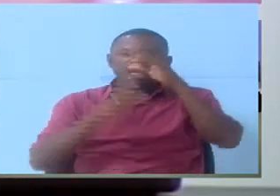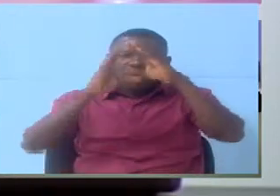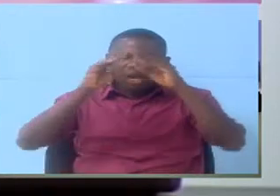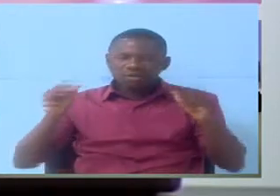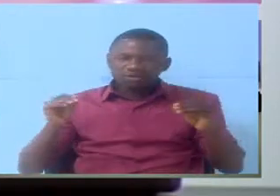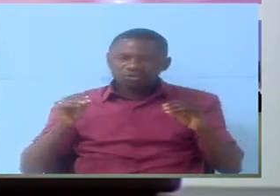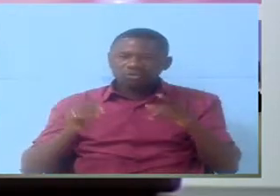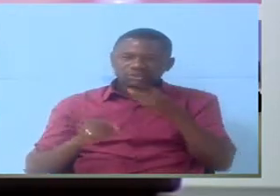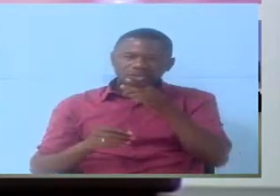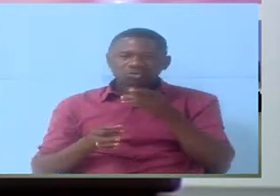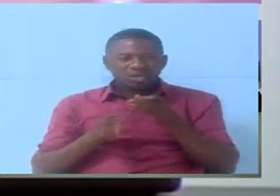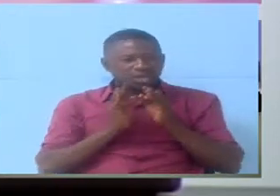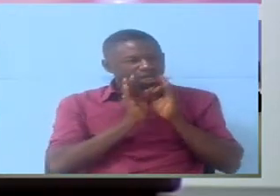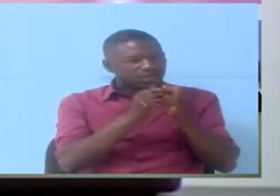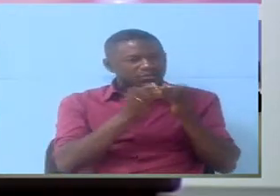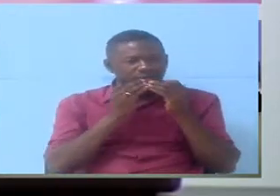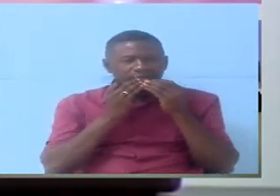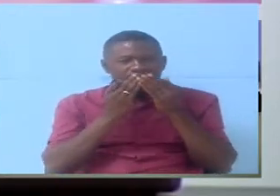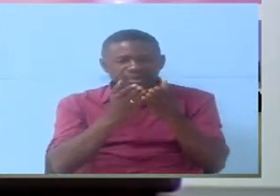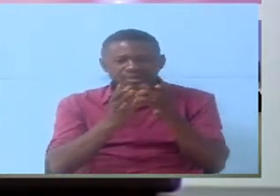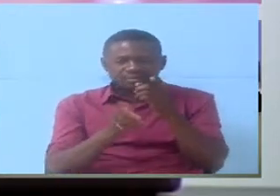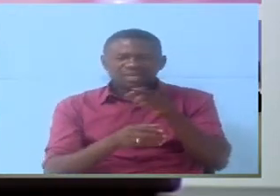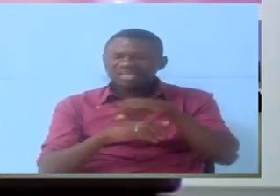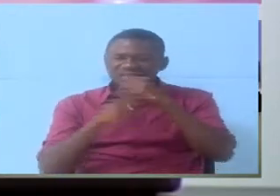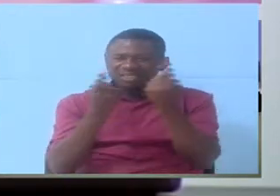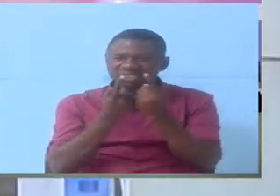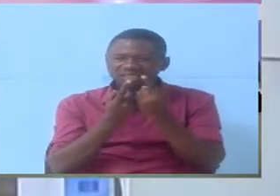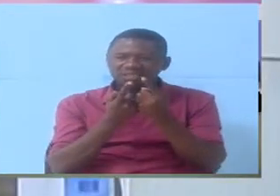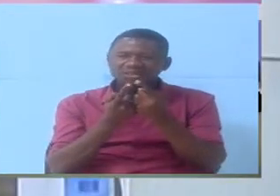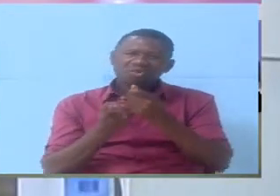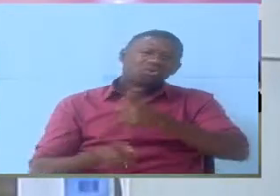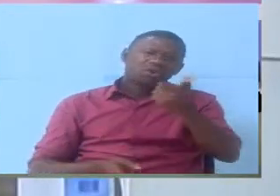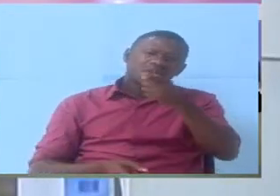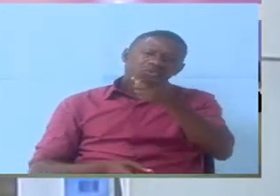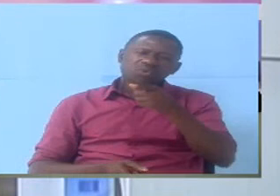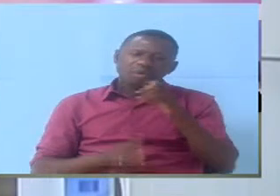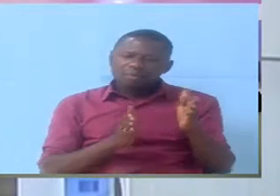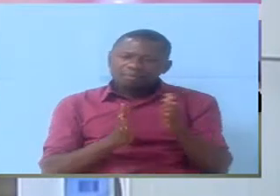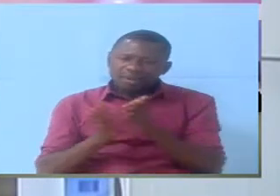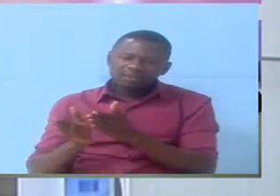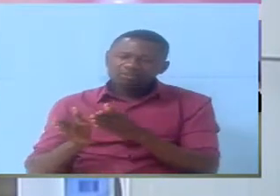Did you tell him anything else that you are going to do?